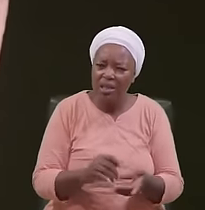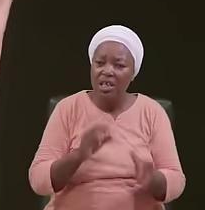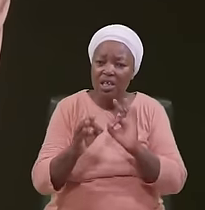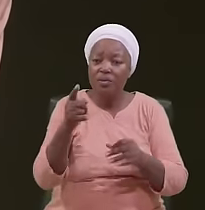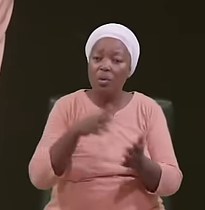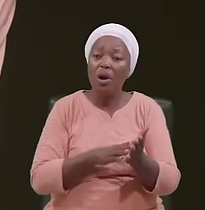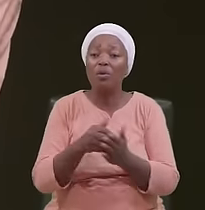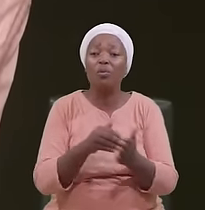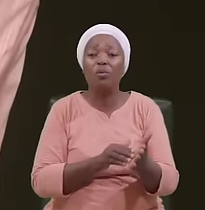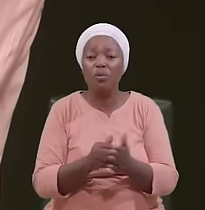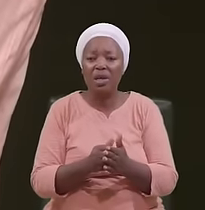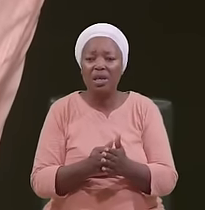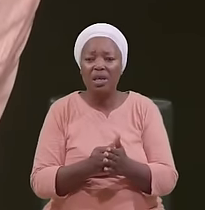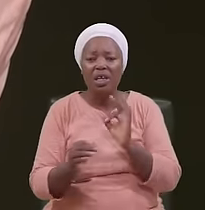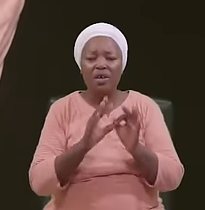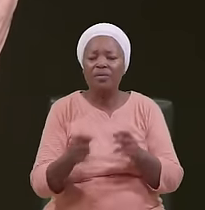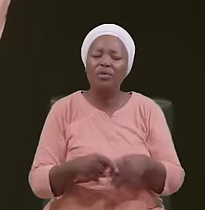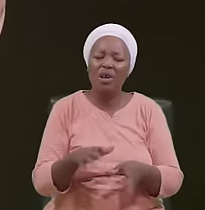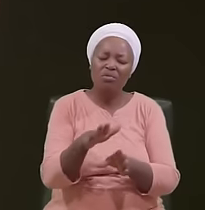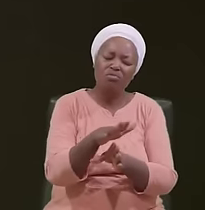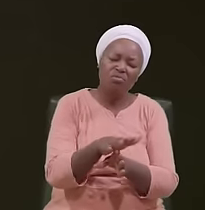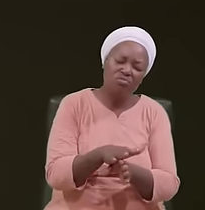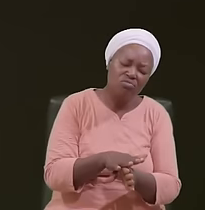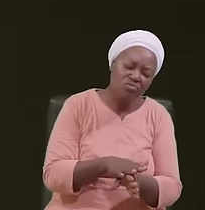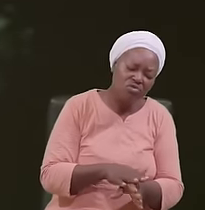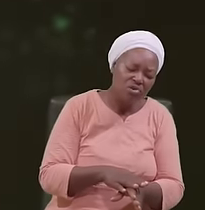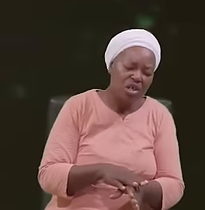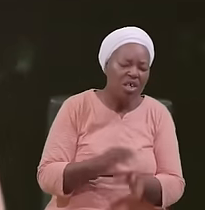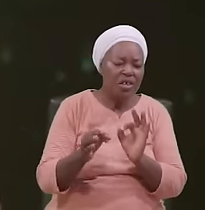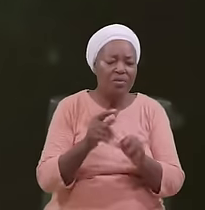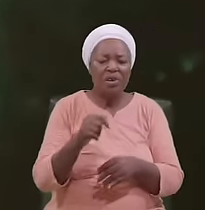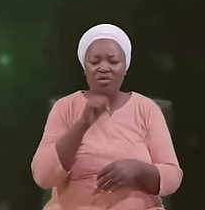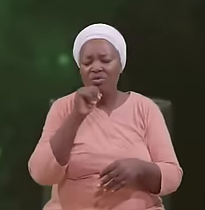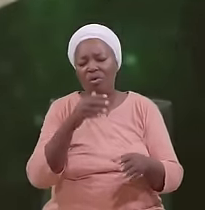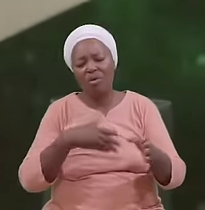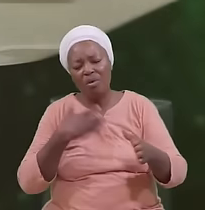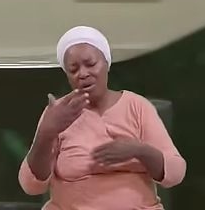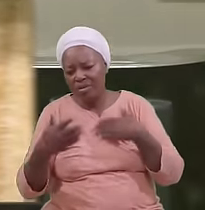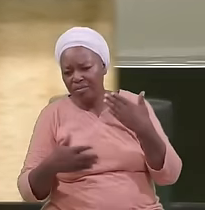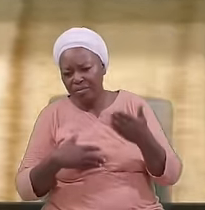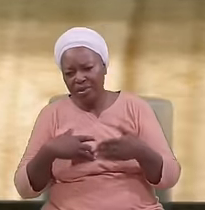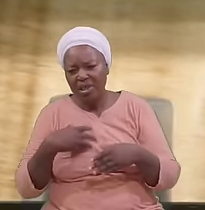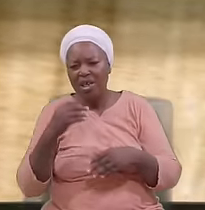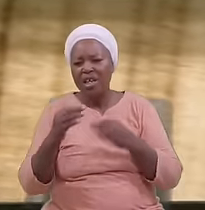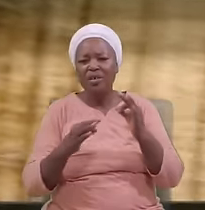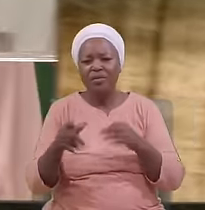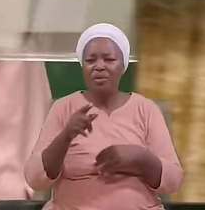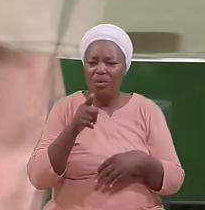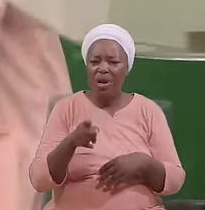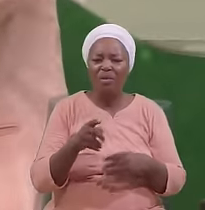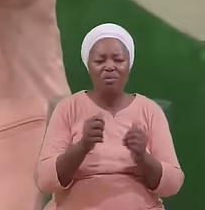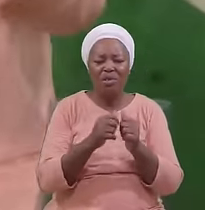weak, if you're dull, if you're powerless, if you're